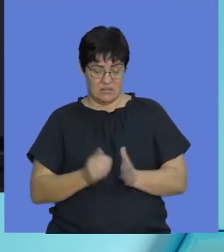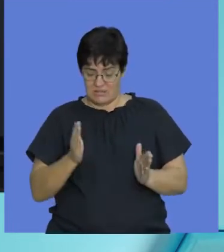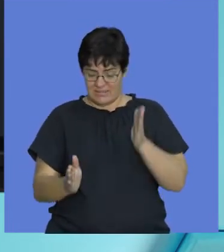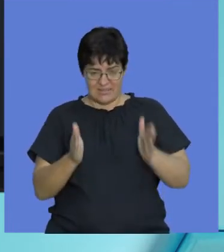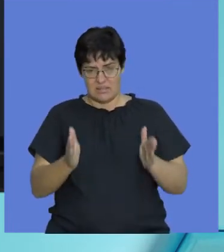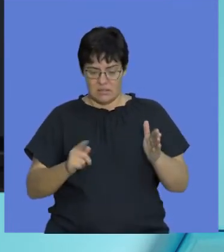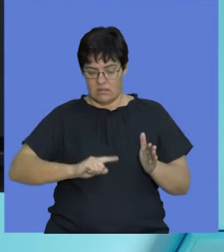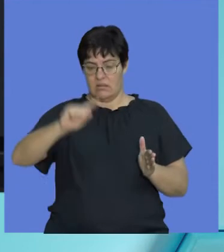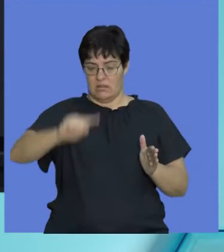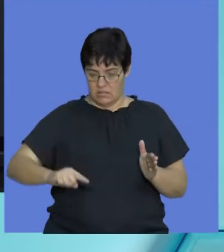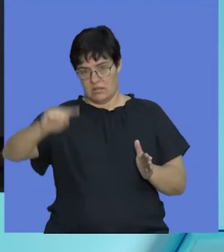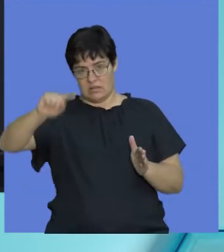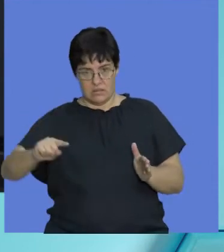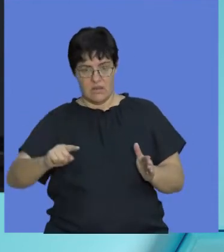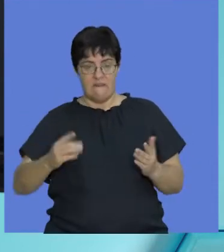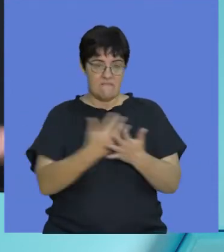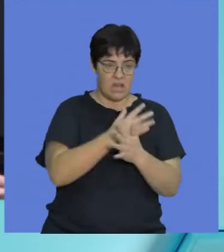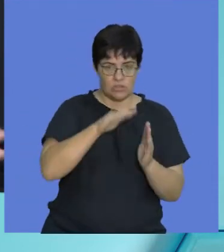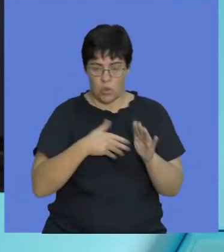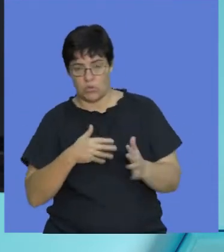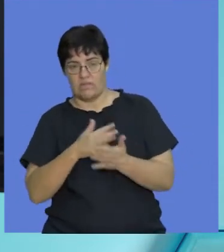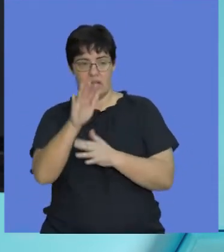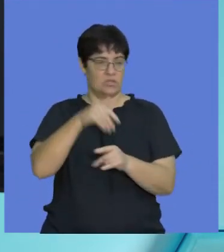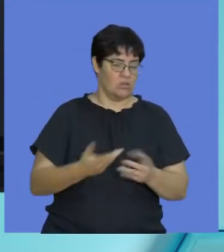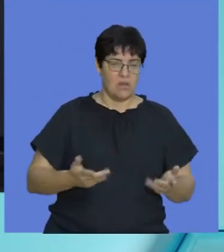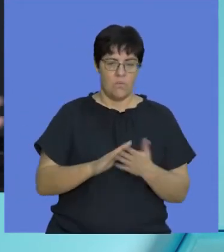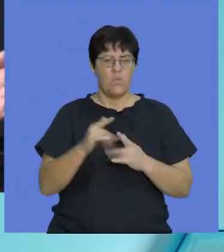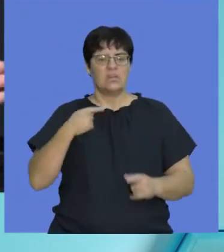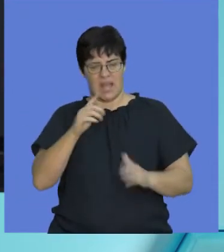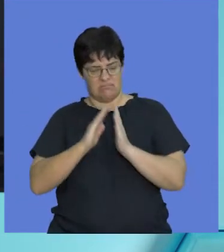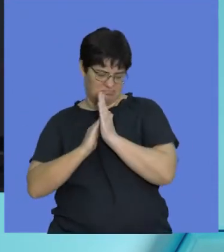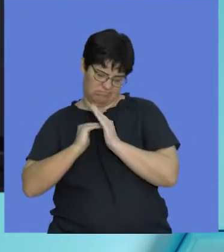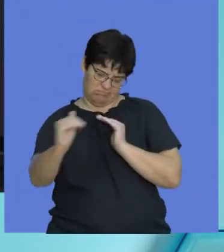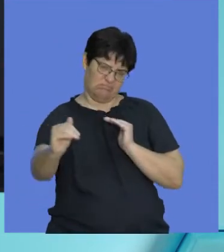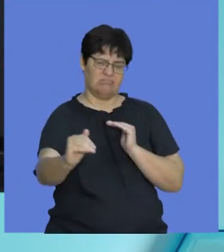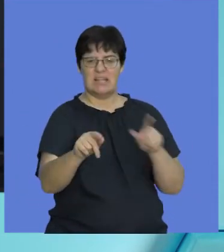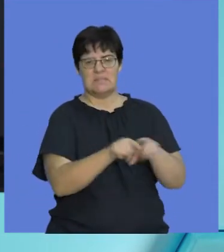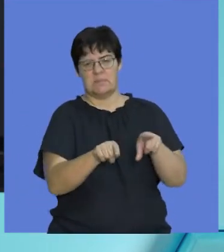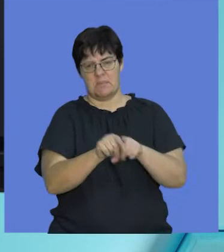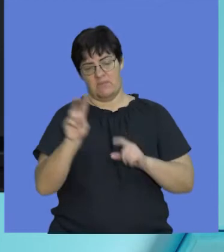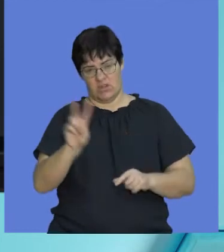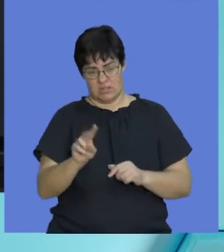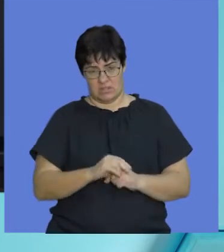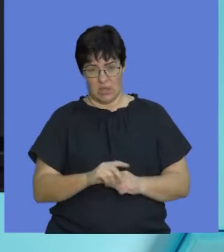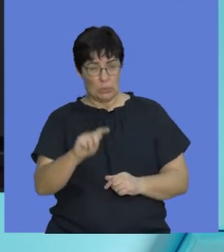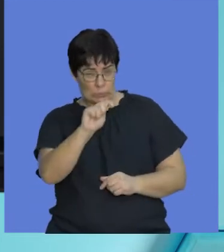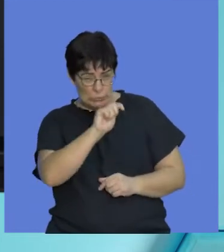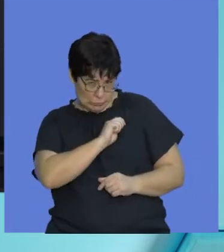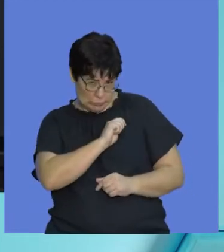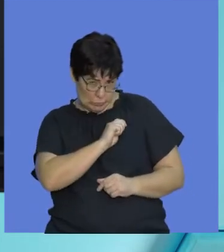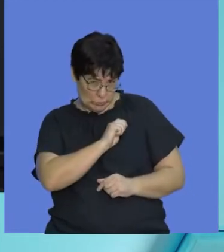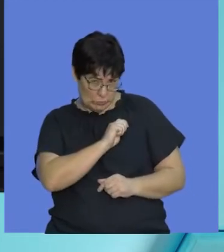going to worry about all those different changes. We would just assume that it's a constant velocity for the whole race. I know it's